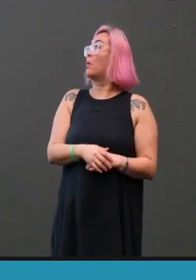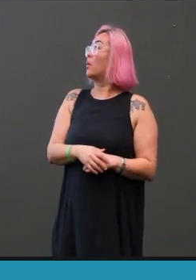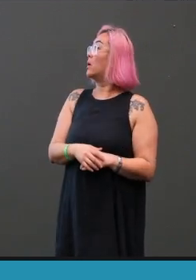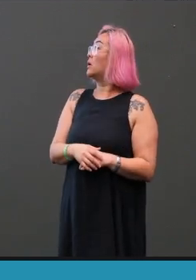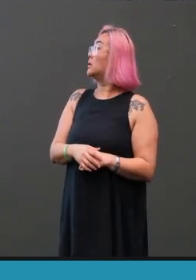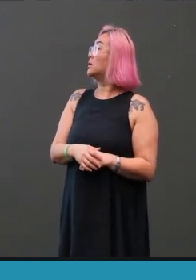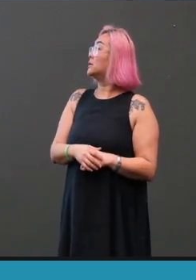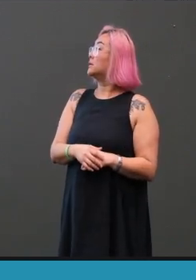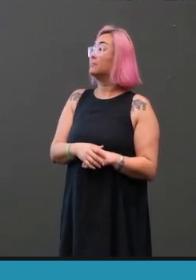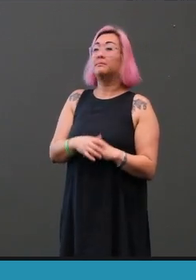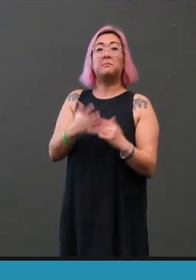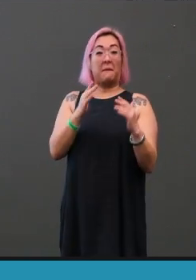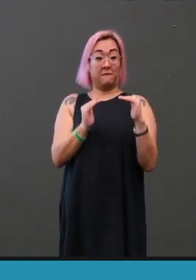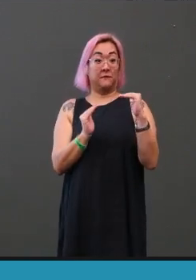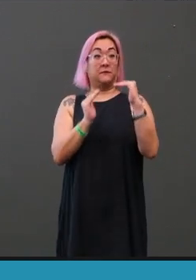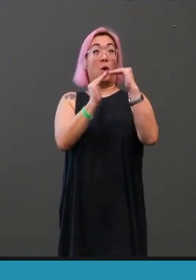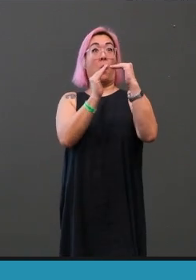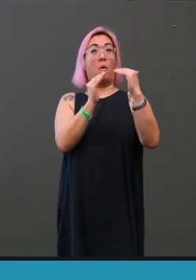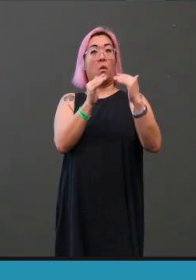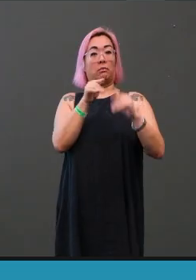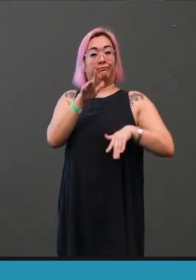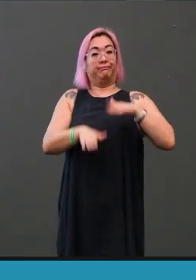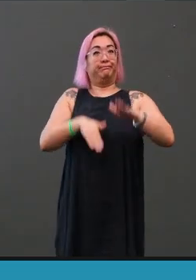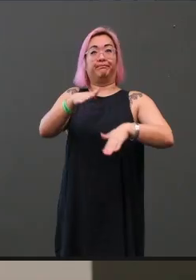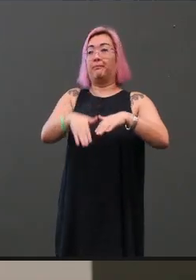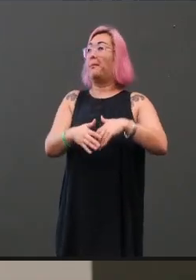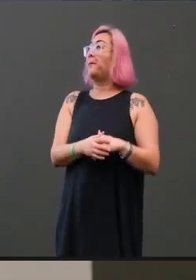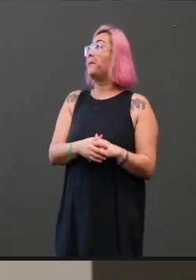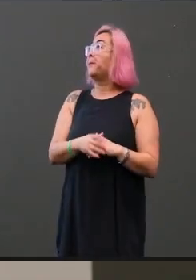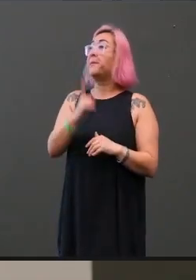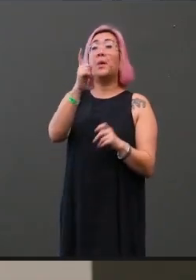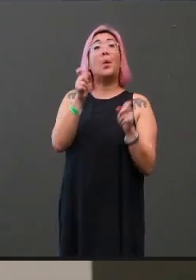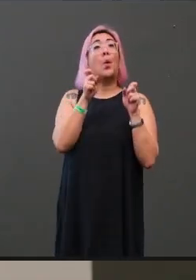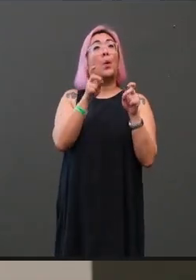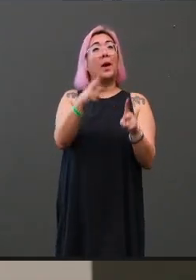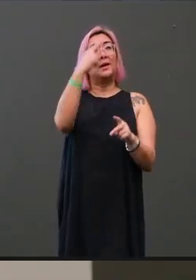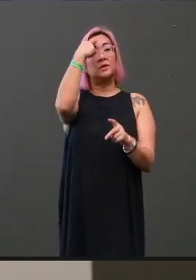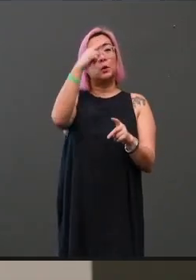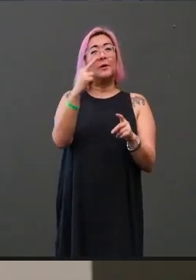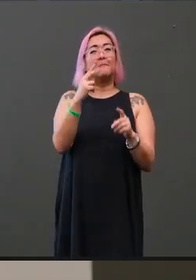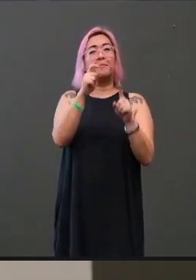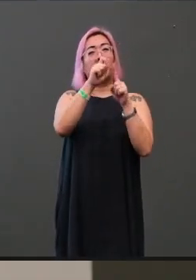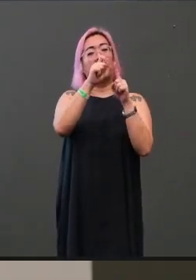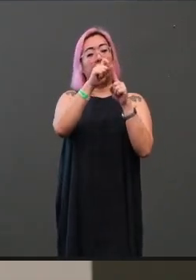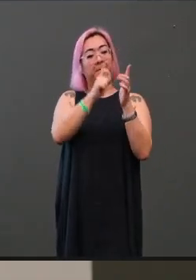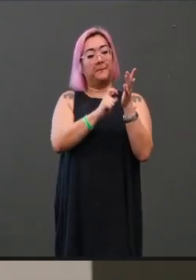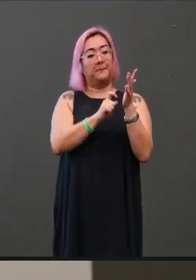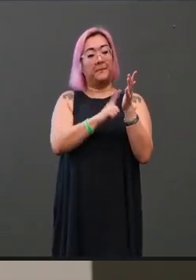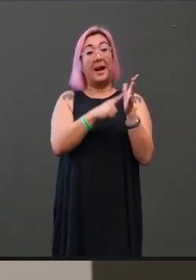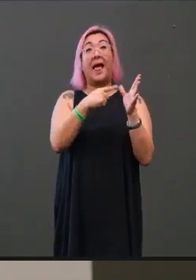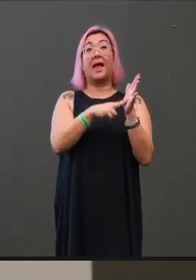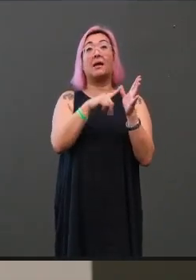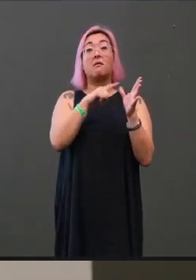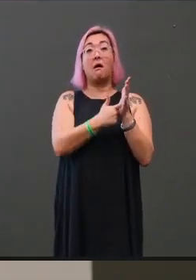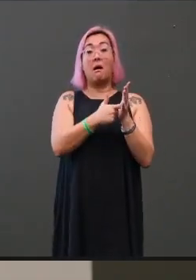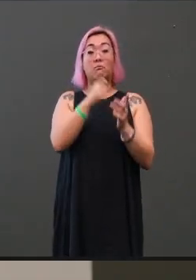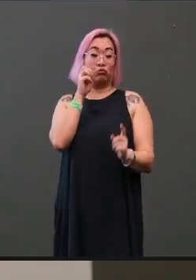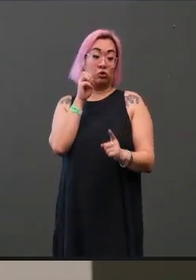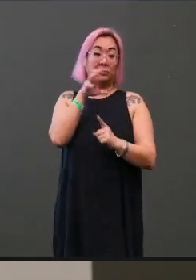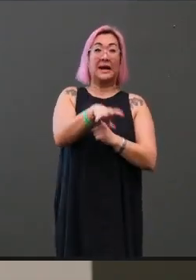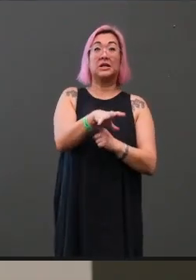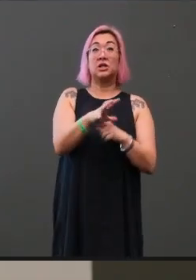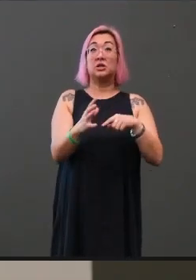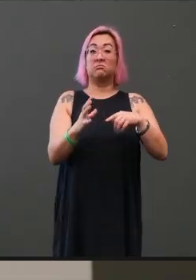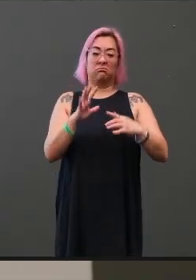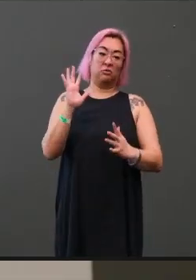one solution to this is using what's called a planar projected shadow. And Octopath Traveler does this, I believe. You take the current